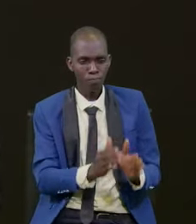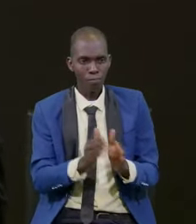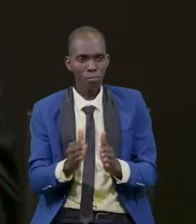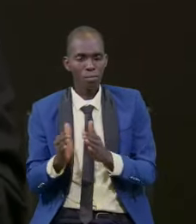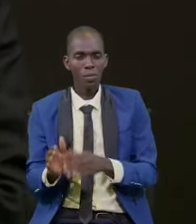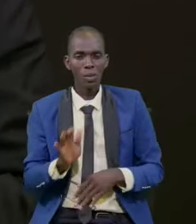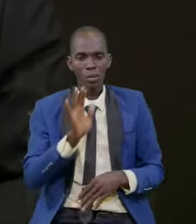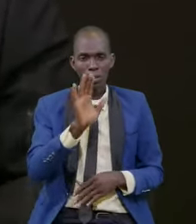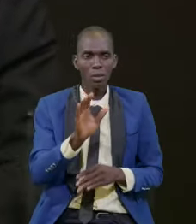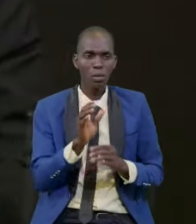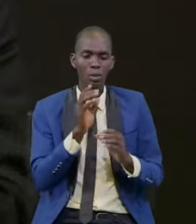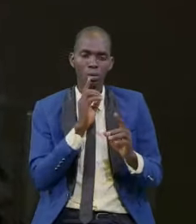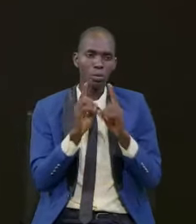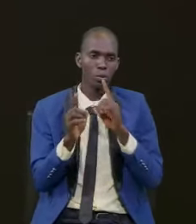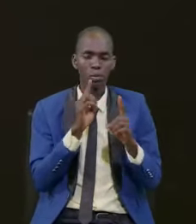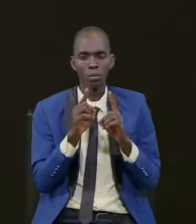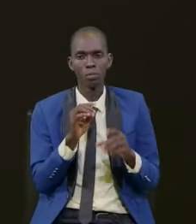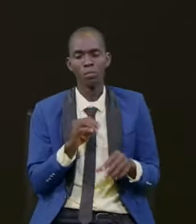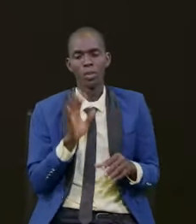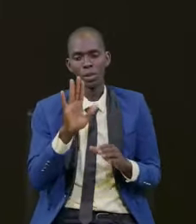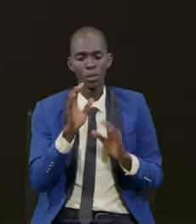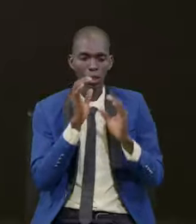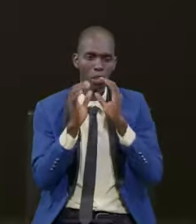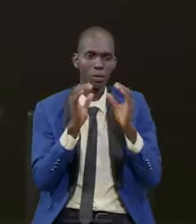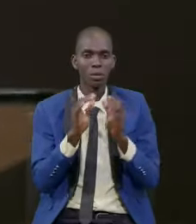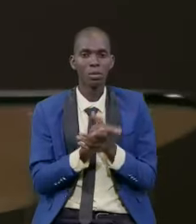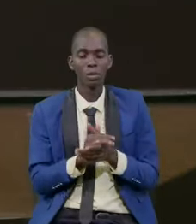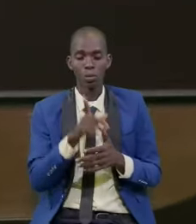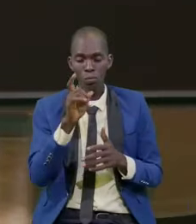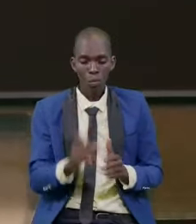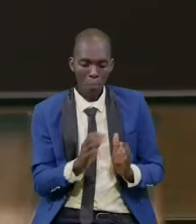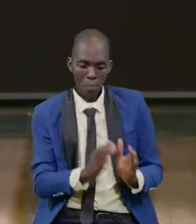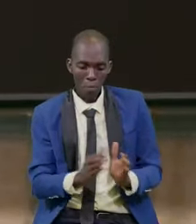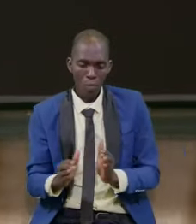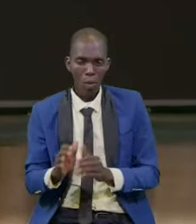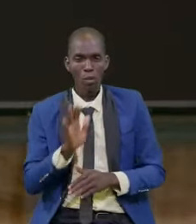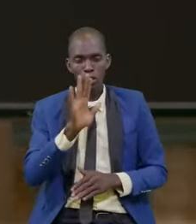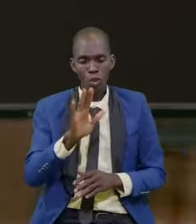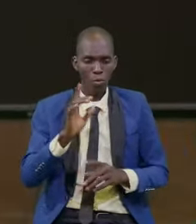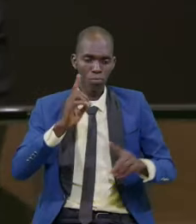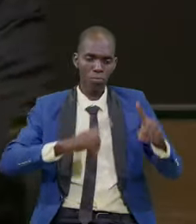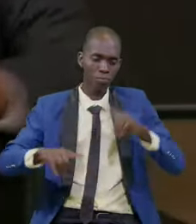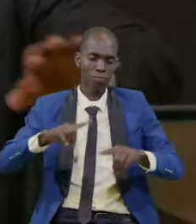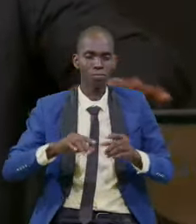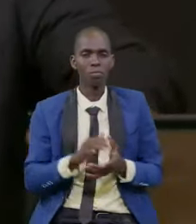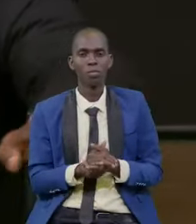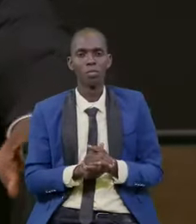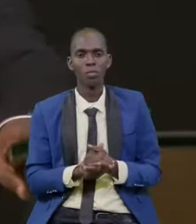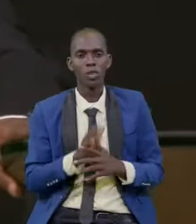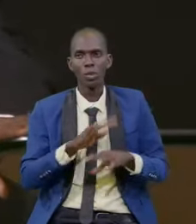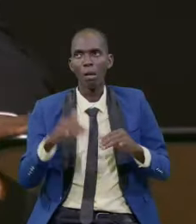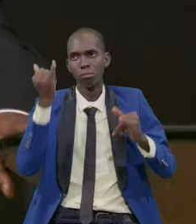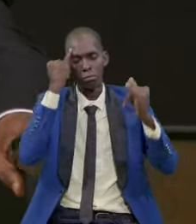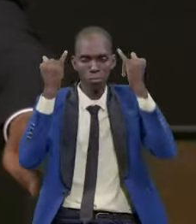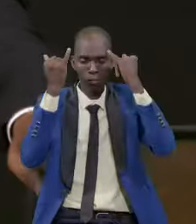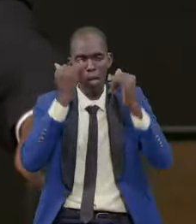his speech, his conversation. You order the conversation. You want to throw